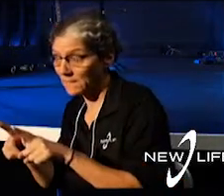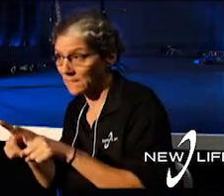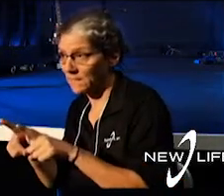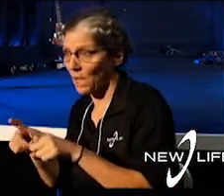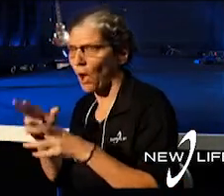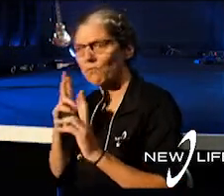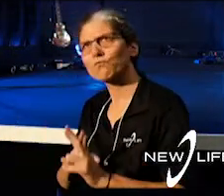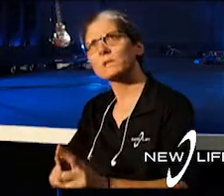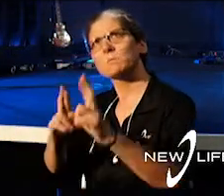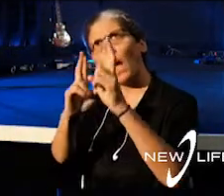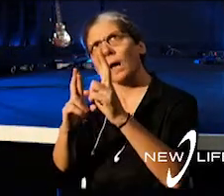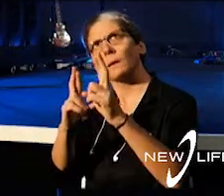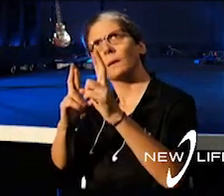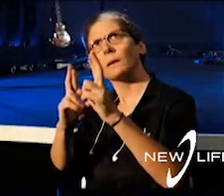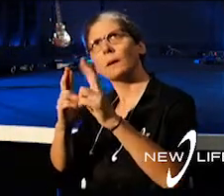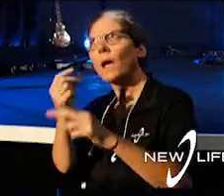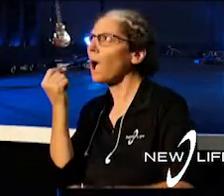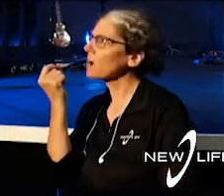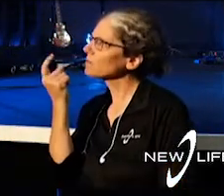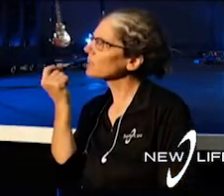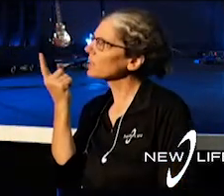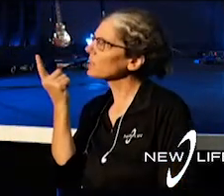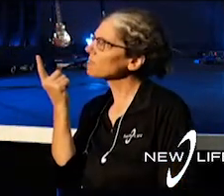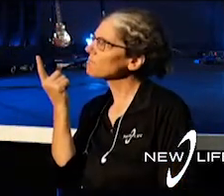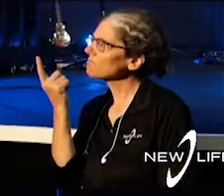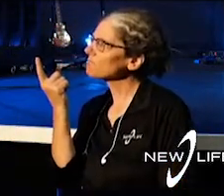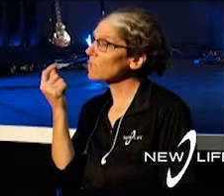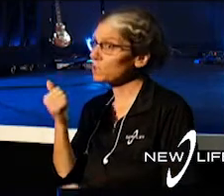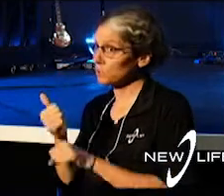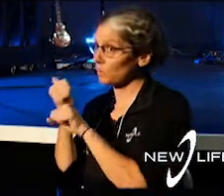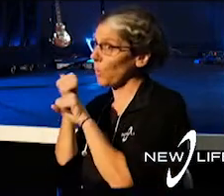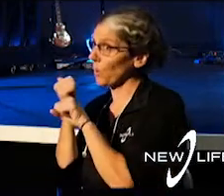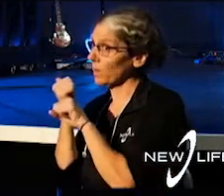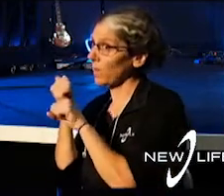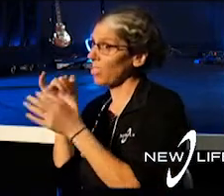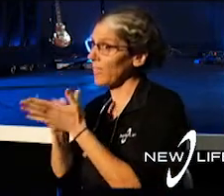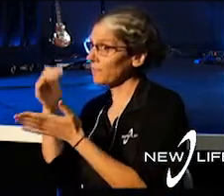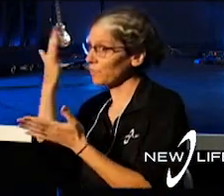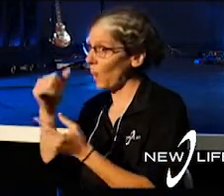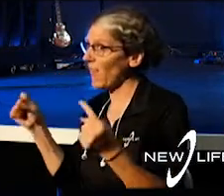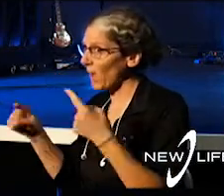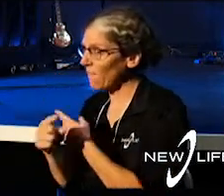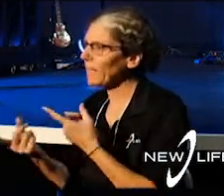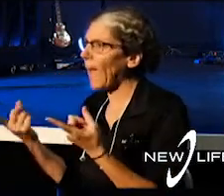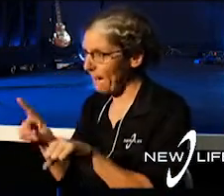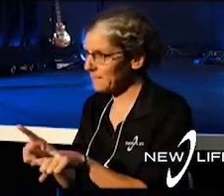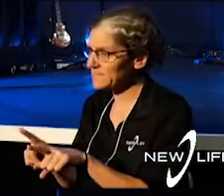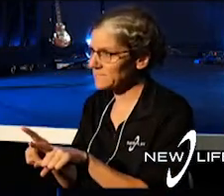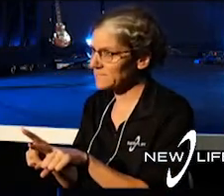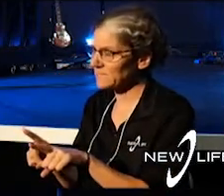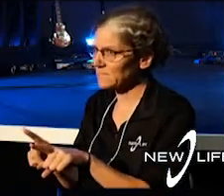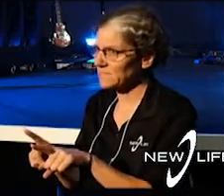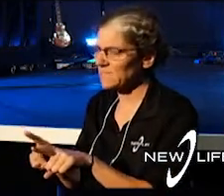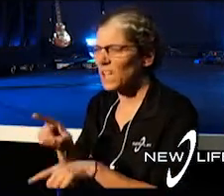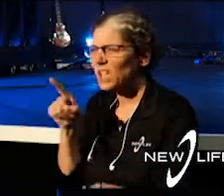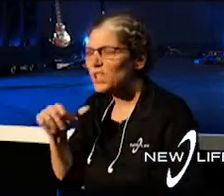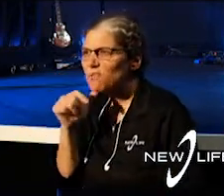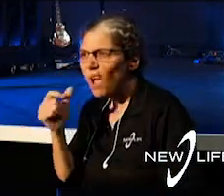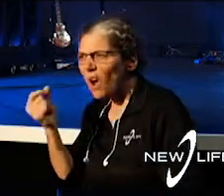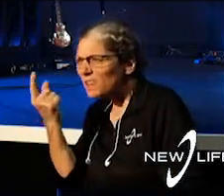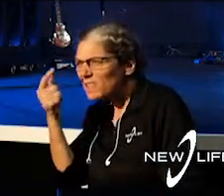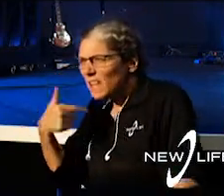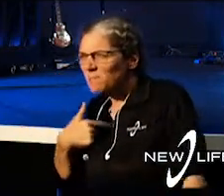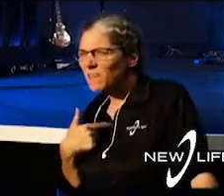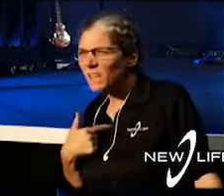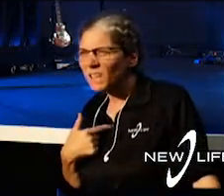of respect, understanding, or support. It's like, you don't agree with me, you don't understand